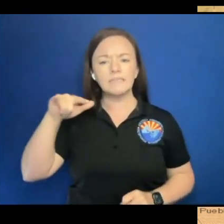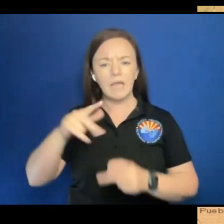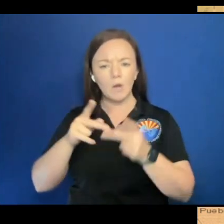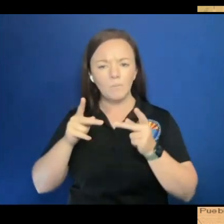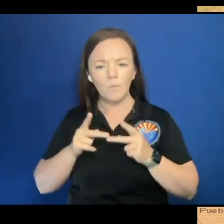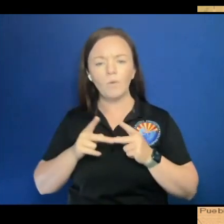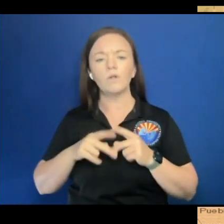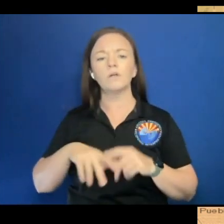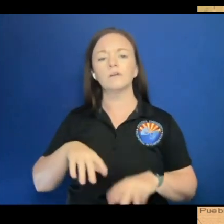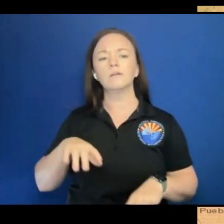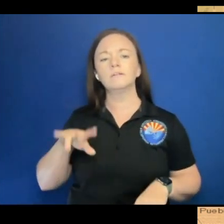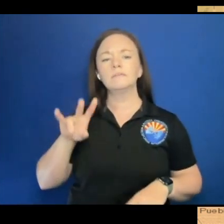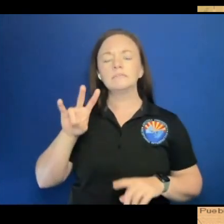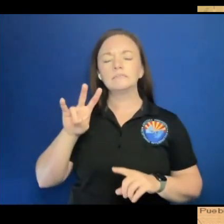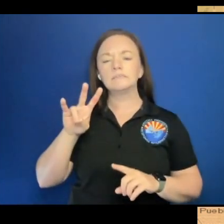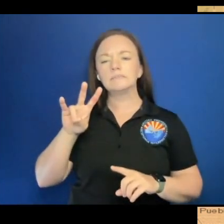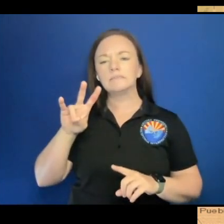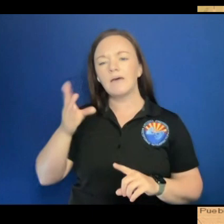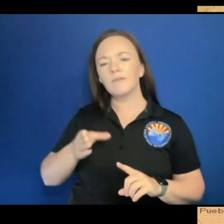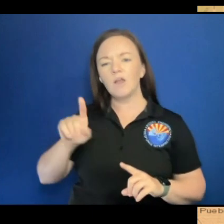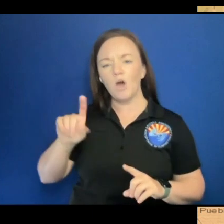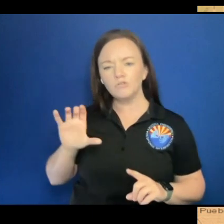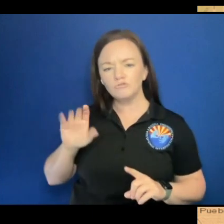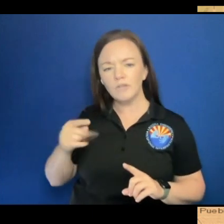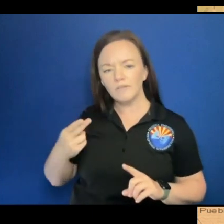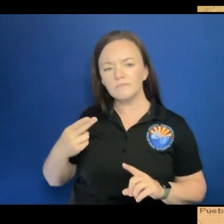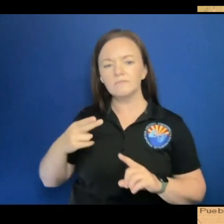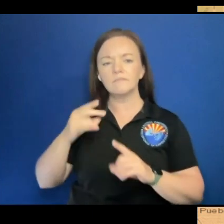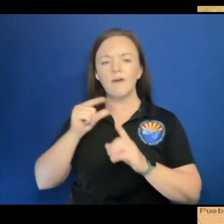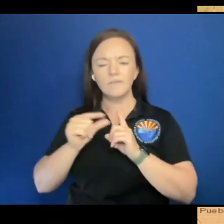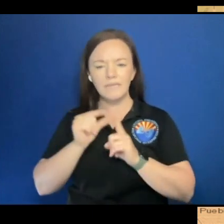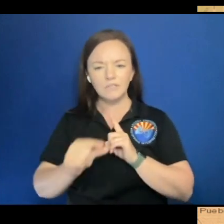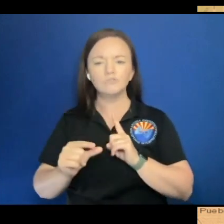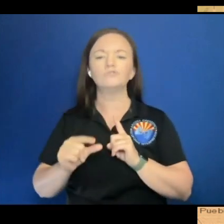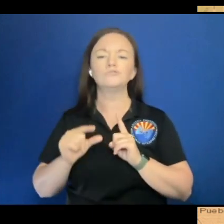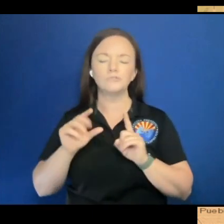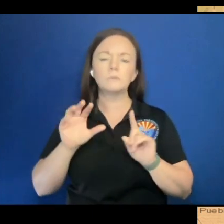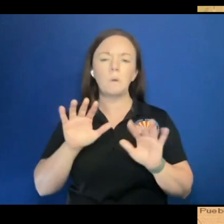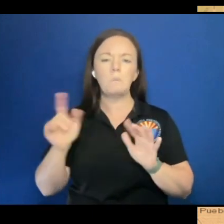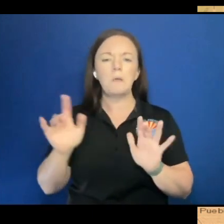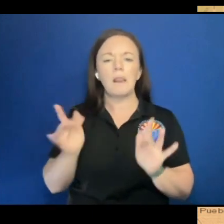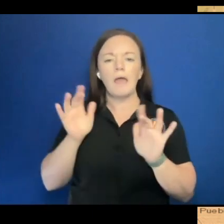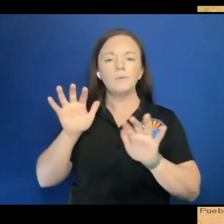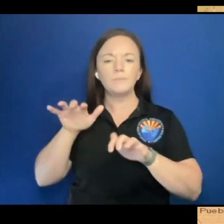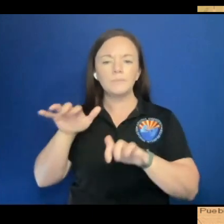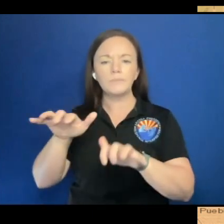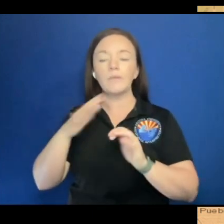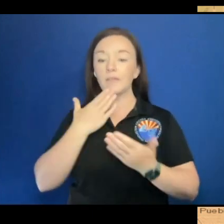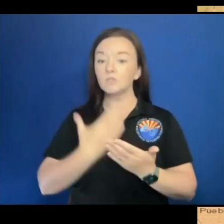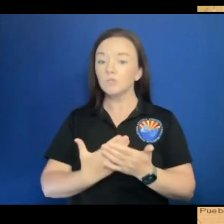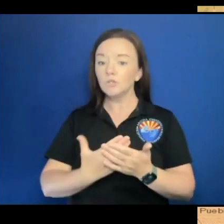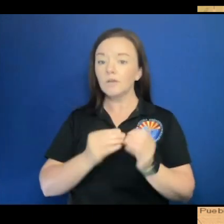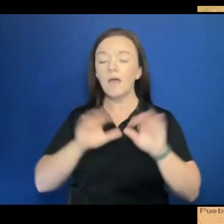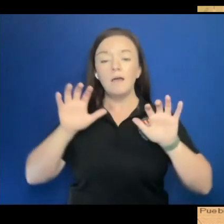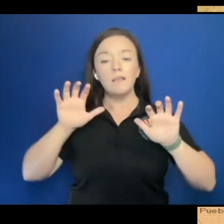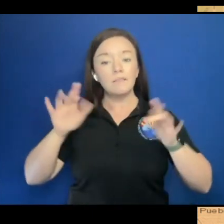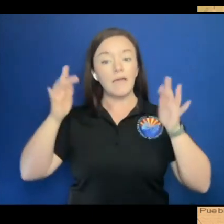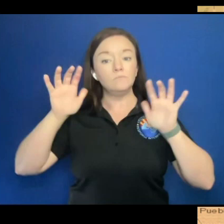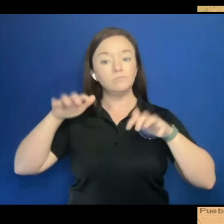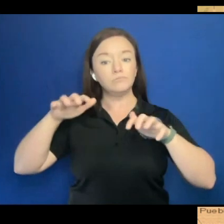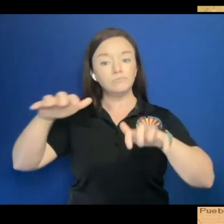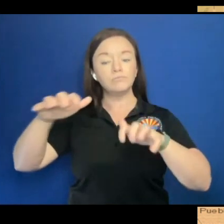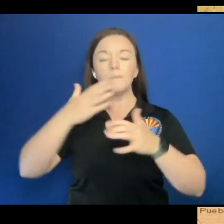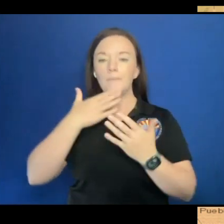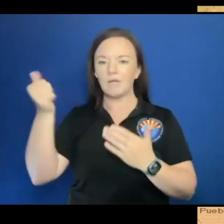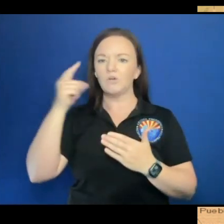707-inch, 400s to the south. So generally light amounts so far, and that's good. The lighter the rain, the better for the actual fire